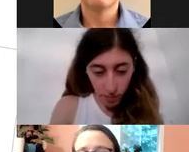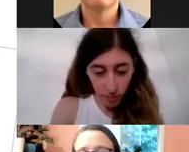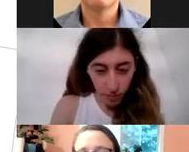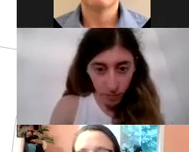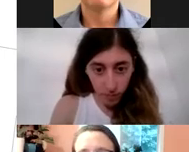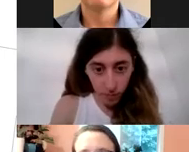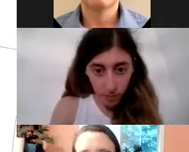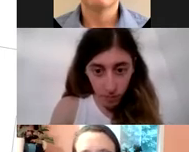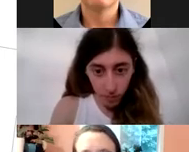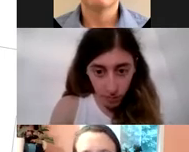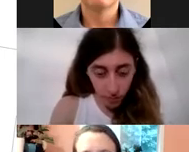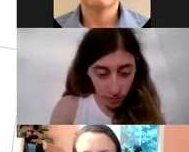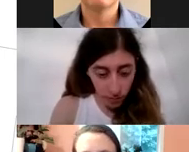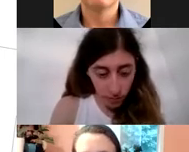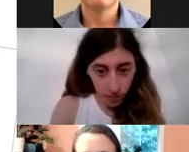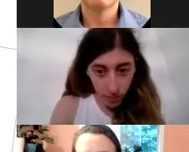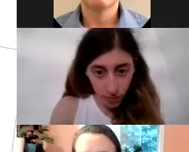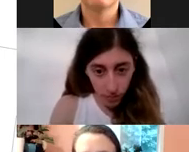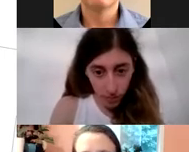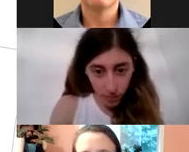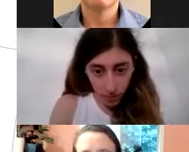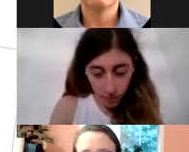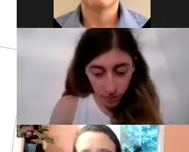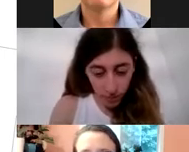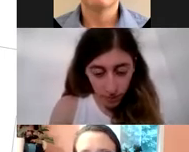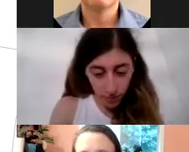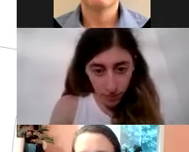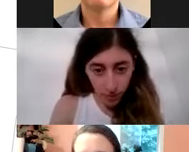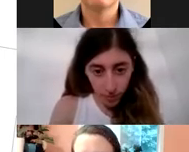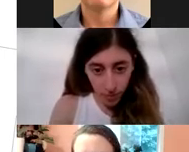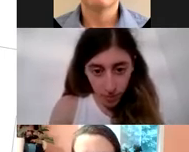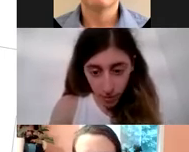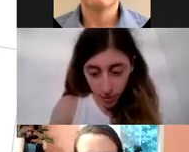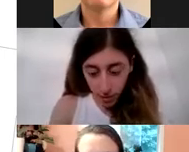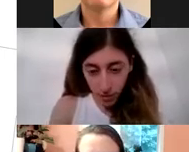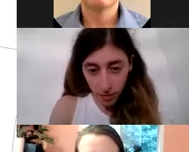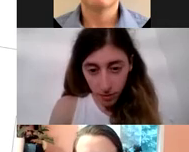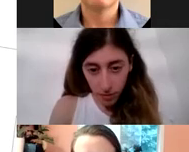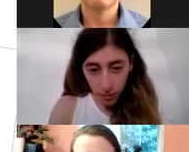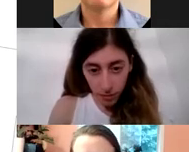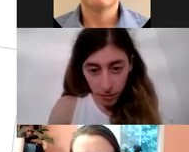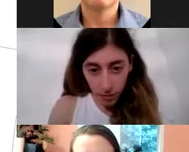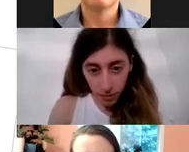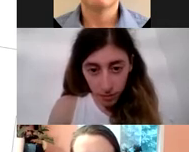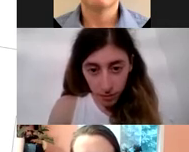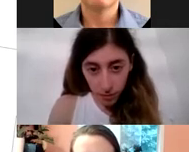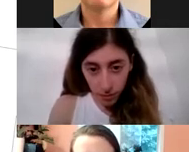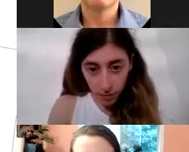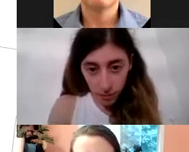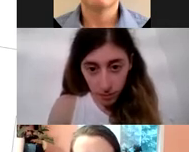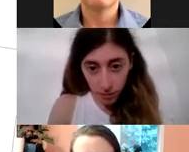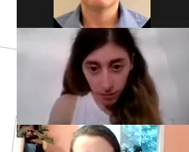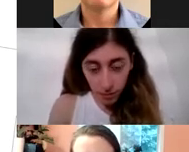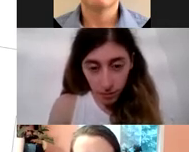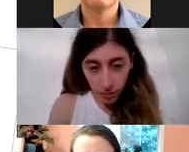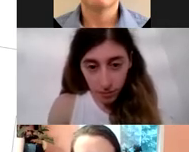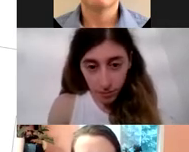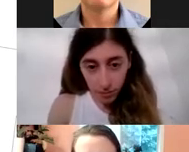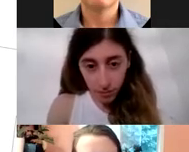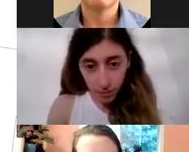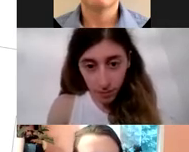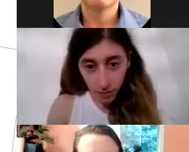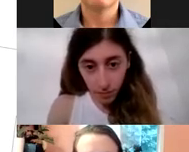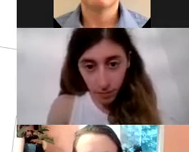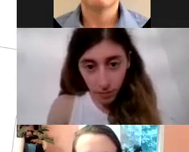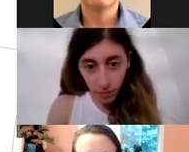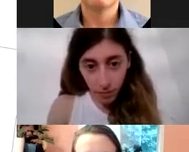without any consistent support. I'm just interjecting here with a request from the interpreters. They're